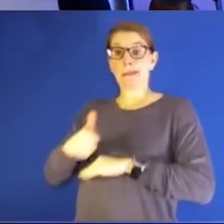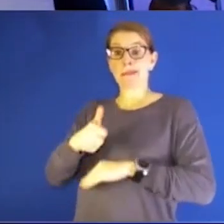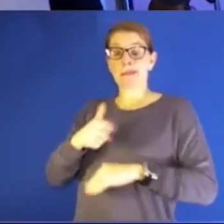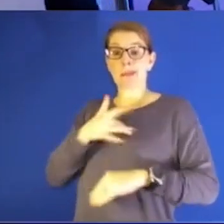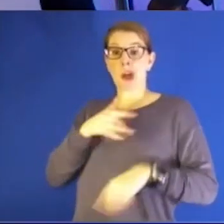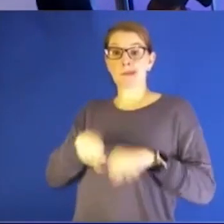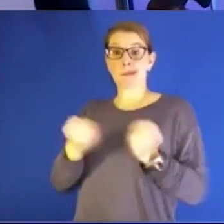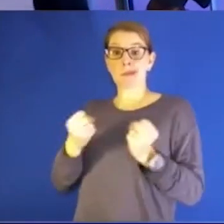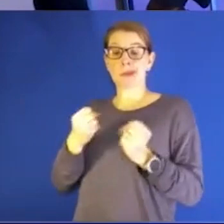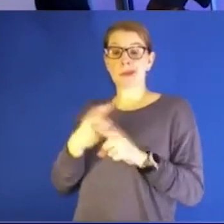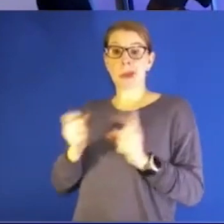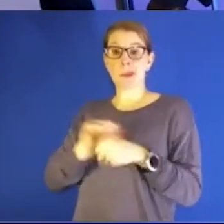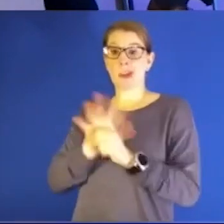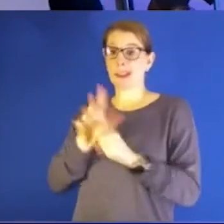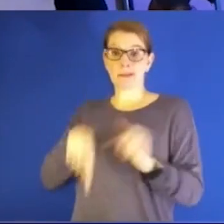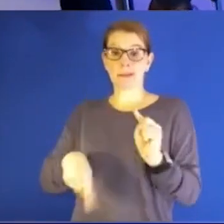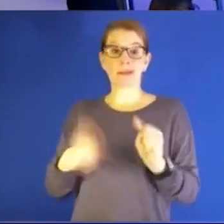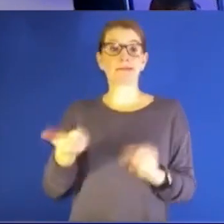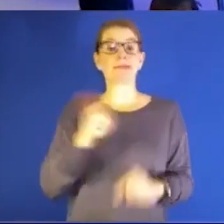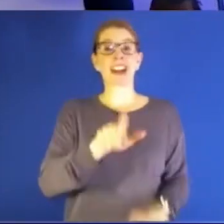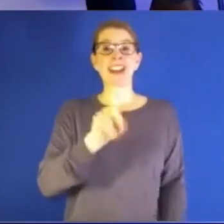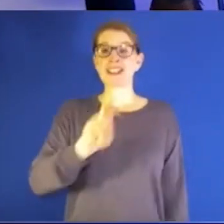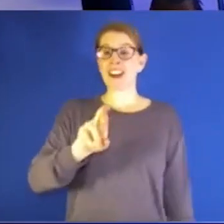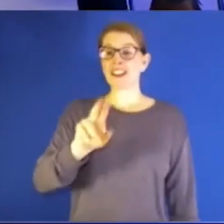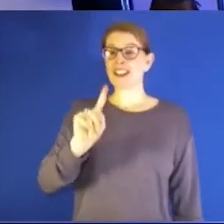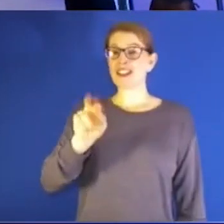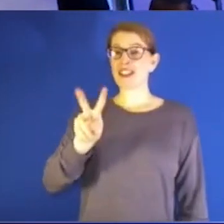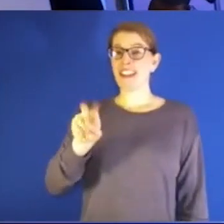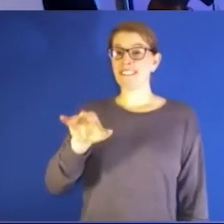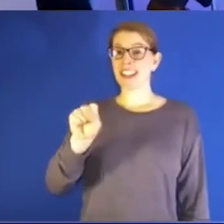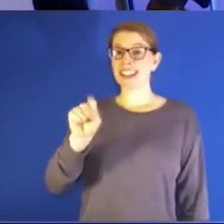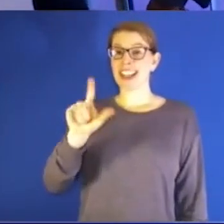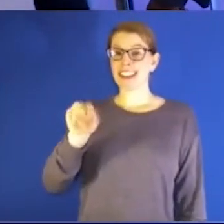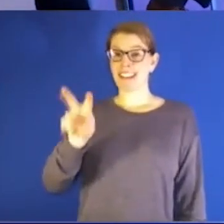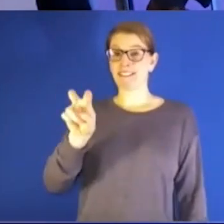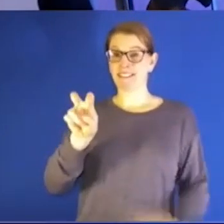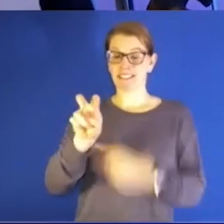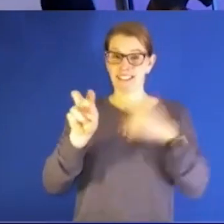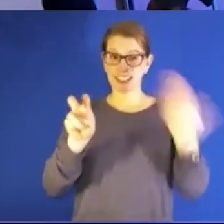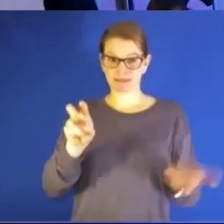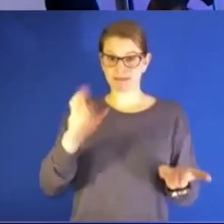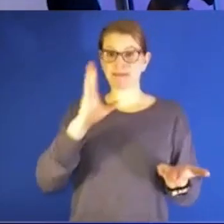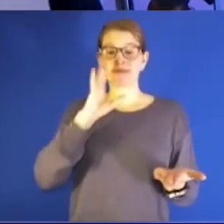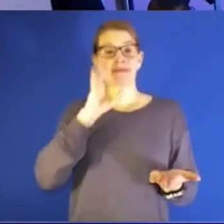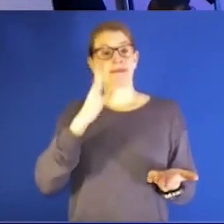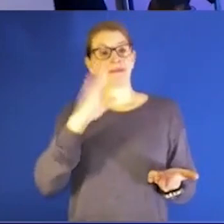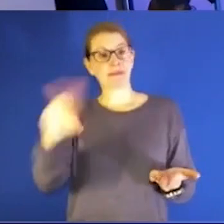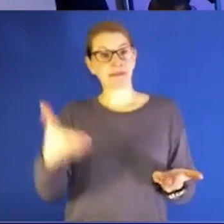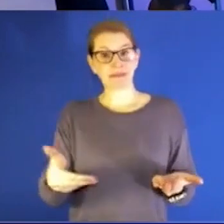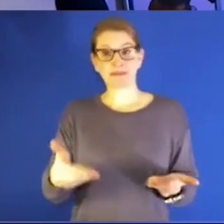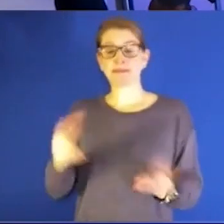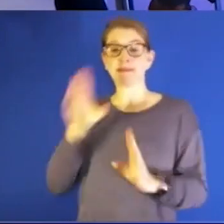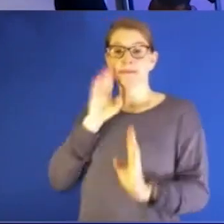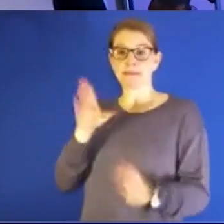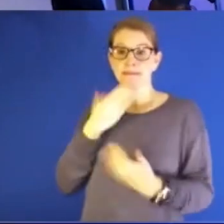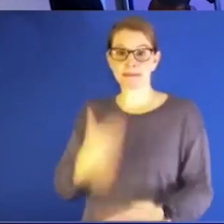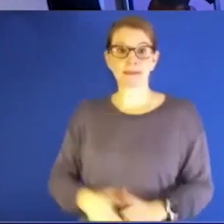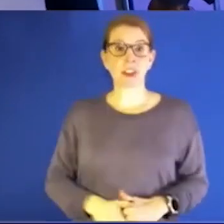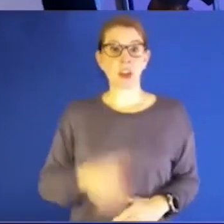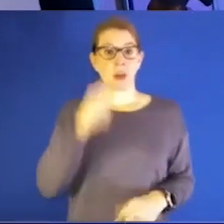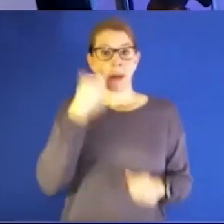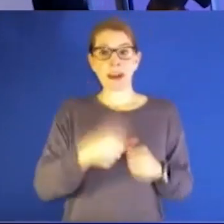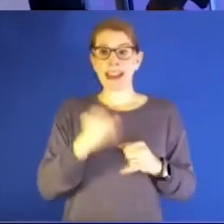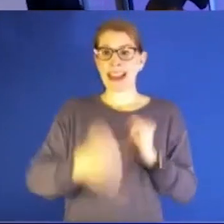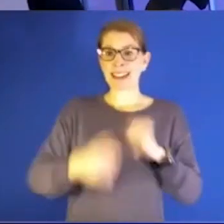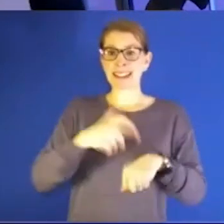Travis Love, here at the health system. How are you? I'm good. Thanks for having me. Well, certainly something we can all relate to. And you remember the last time your heart was broken, sir? Okay, you